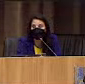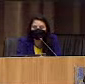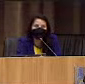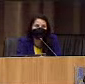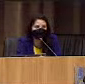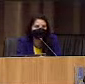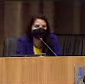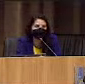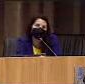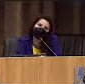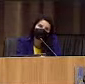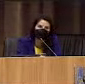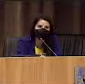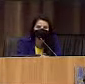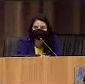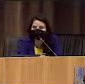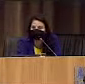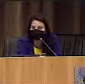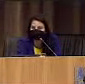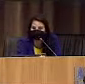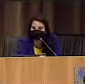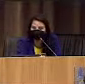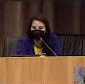We could get a nice